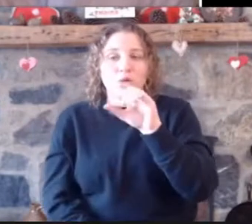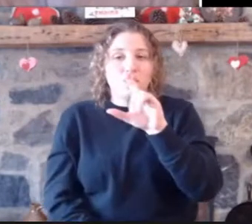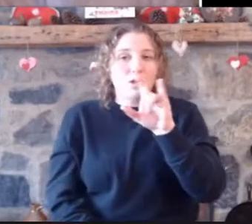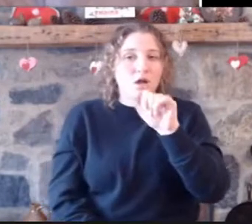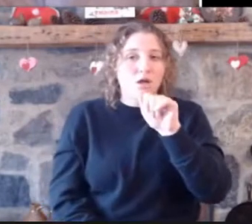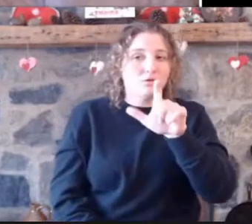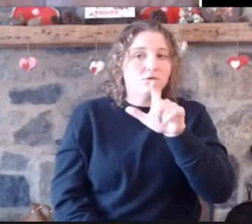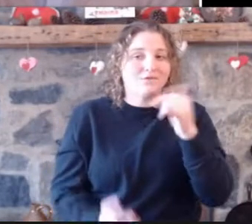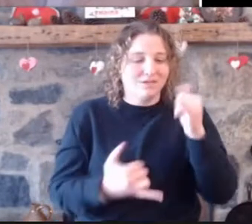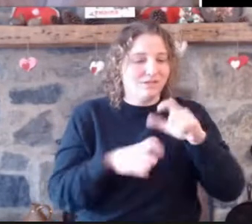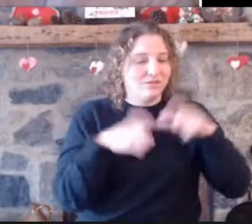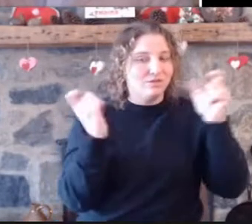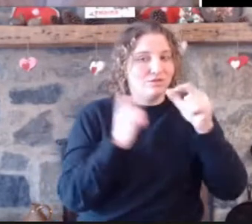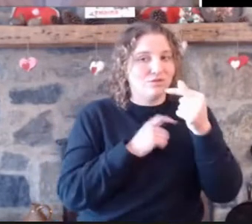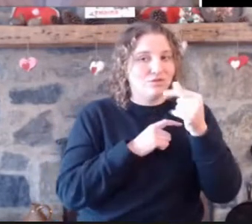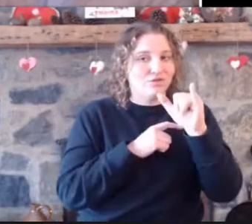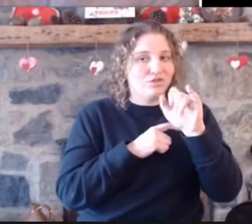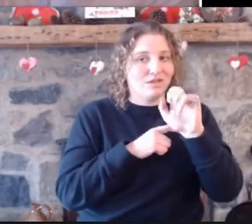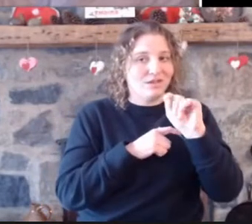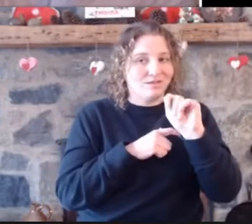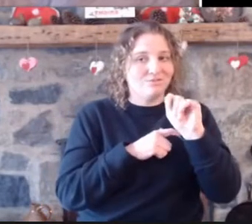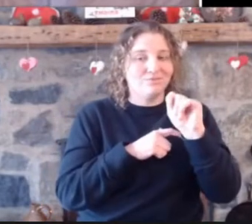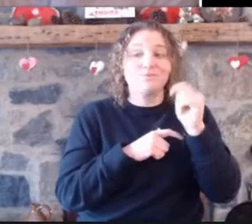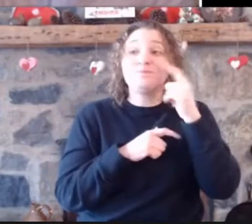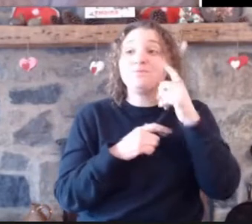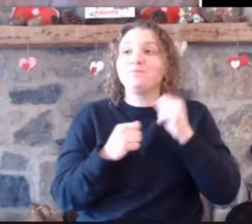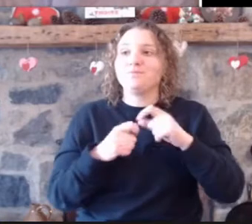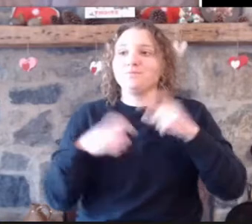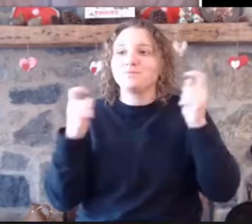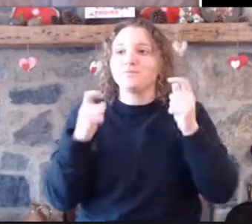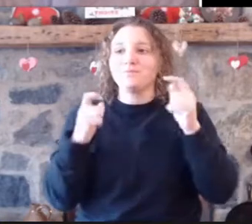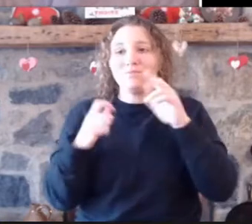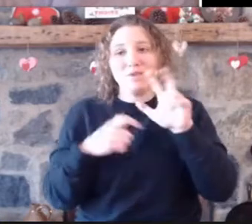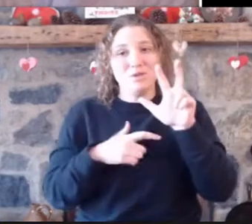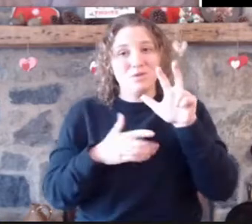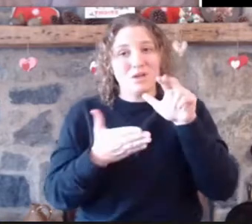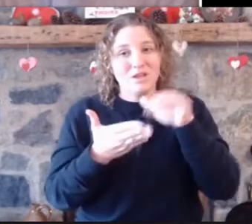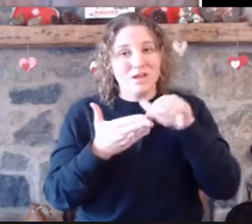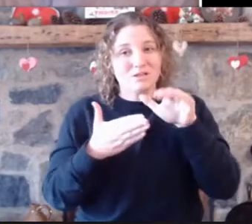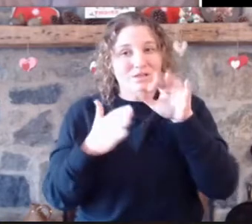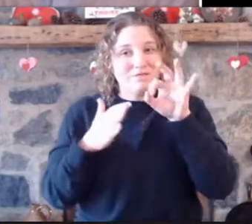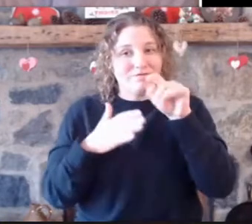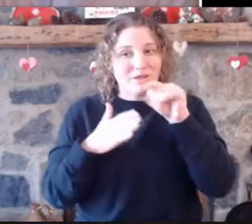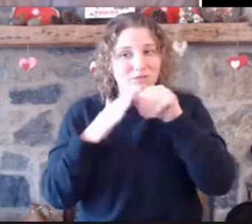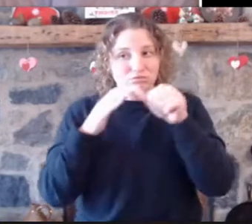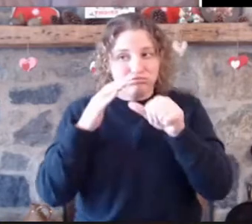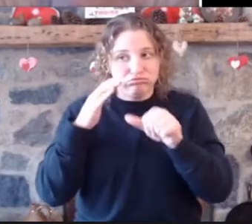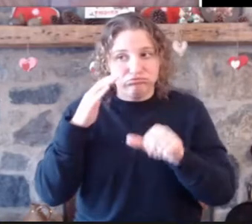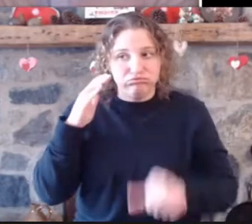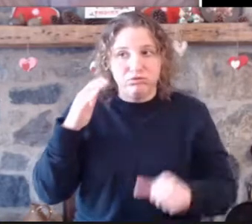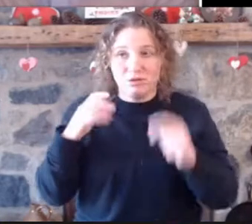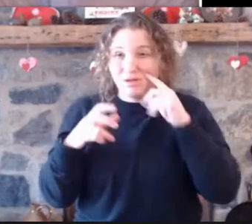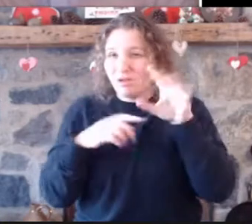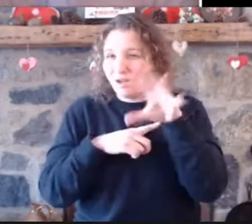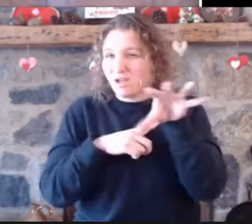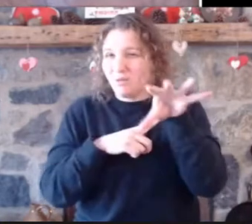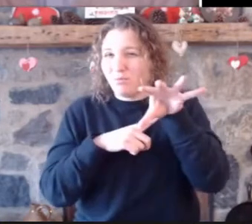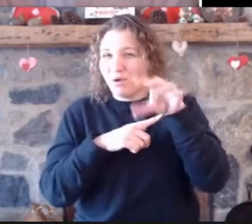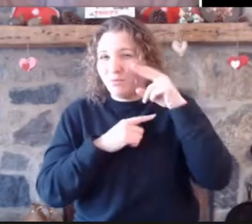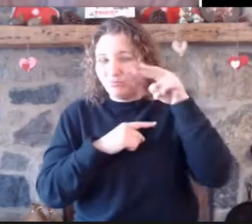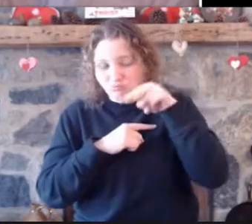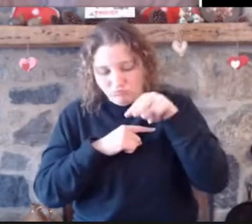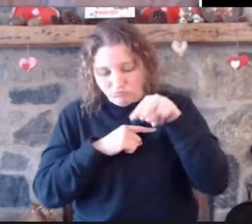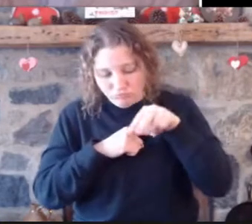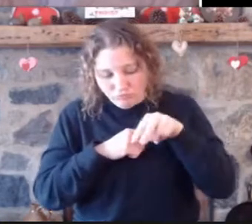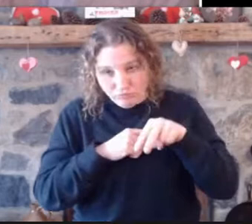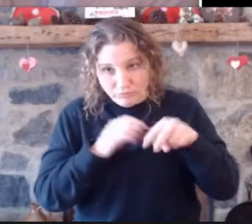it was found and filmed 2,900 feet, 3,000 feet down basically. They figured out a way to lower a camera. I think it was Japanese fishermen that did. They lowered